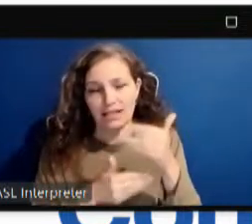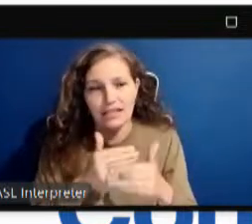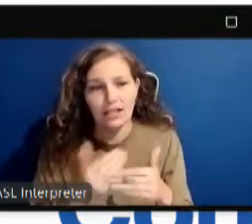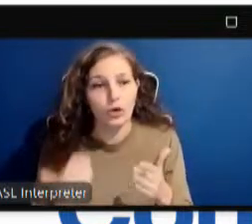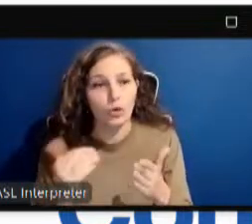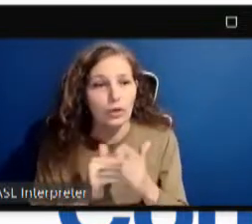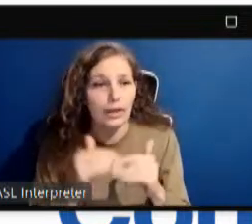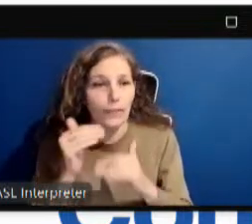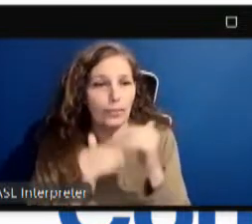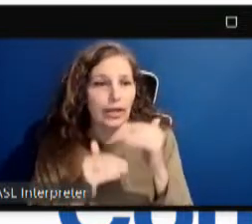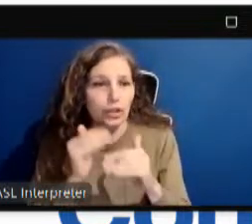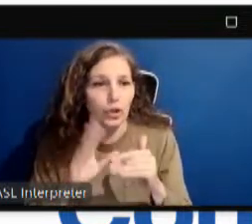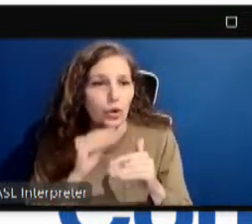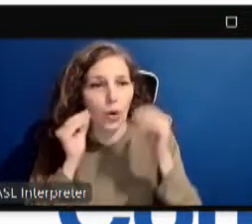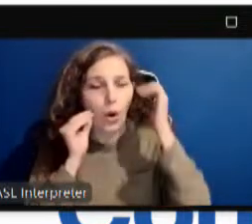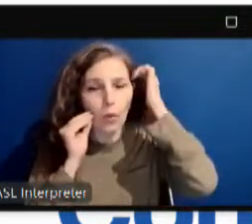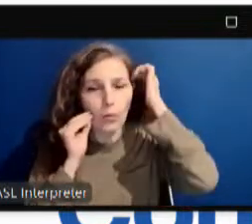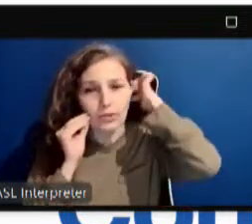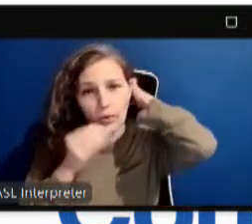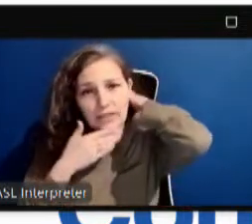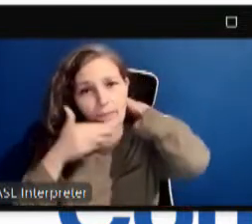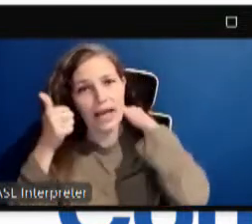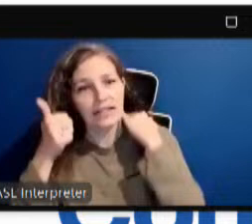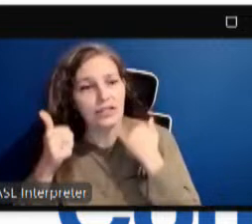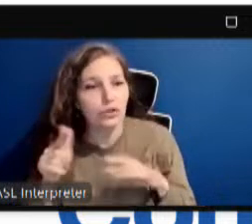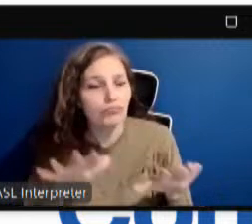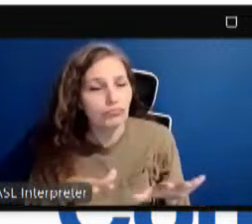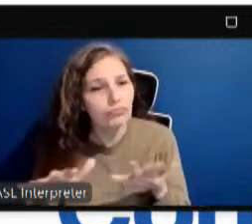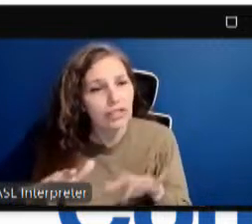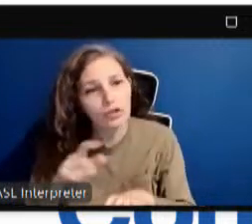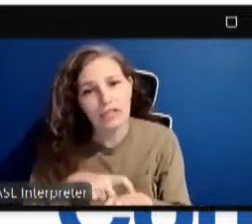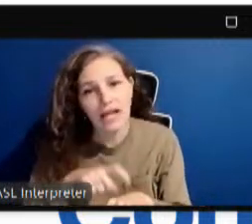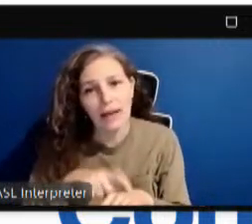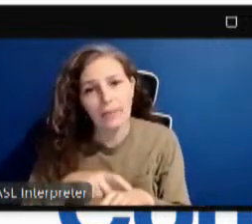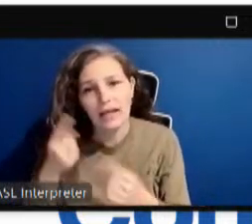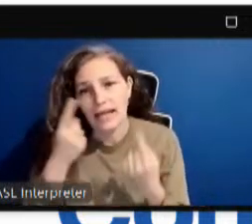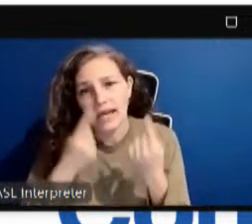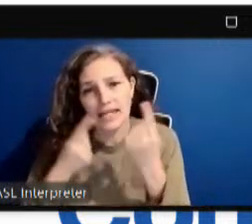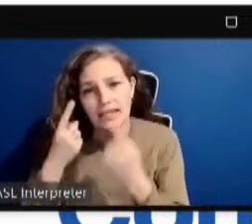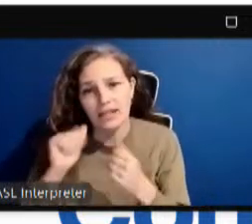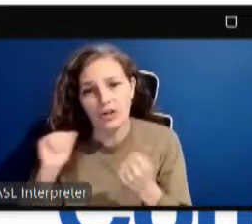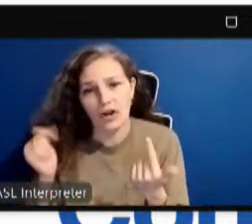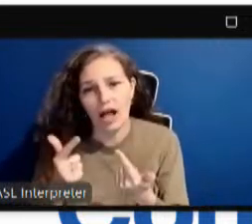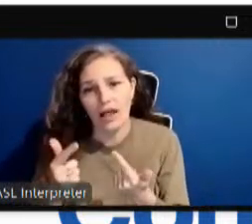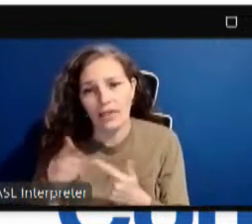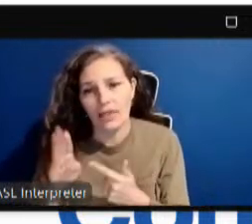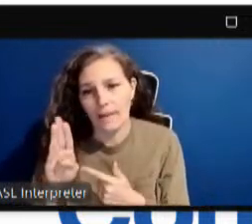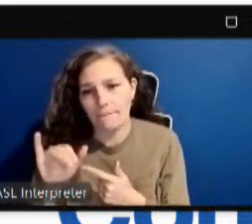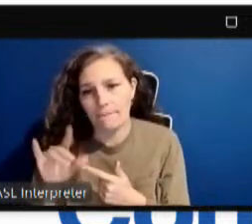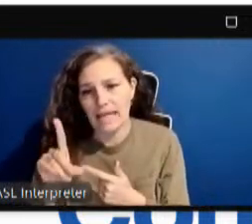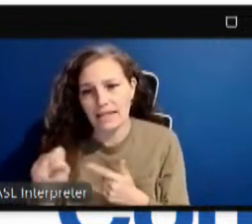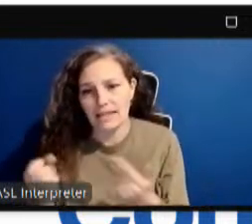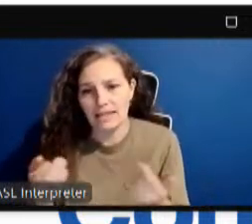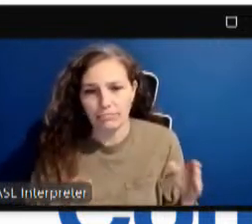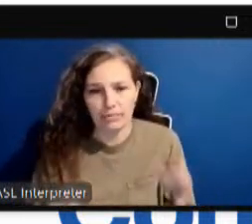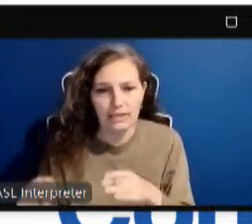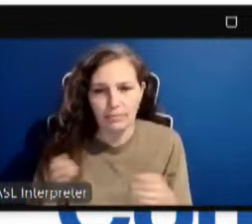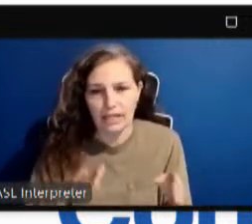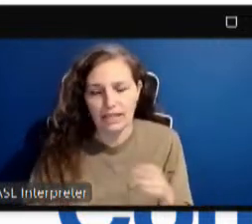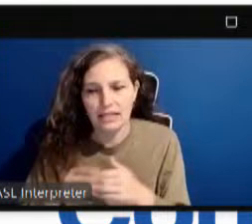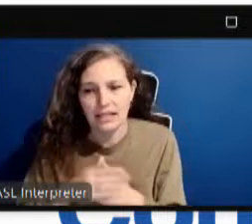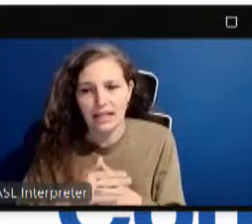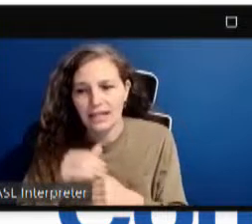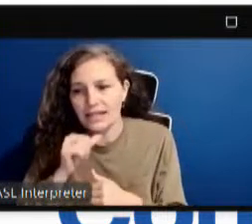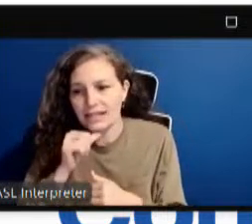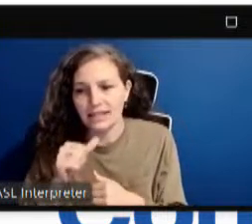your home, and it's just best to take your time and consider the bids that you're receiving. Also, it's not always best to choose